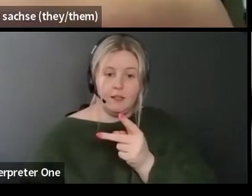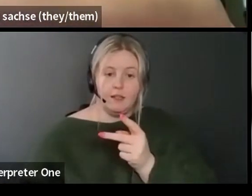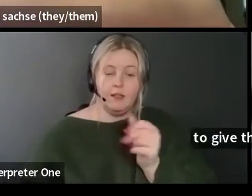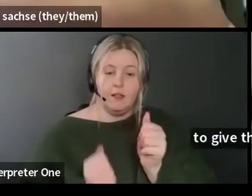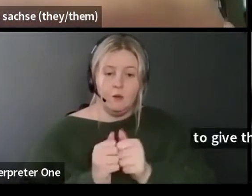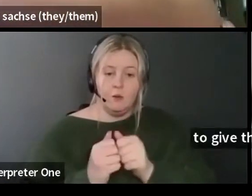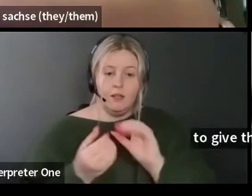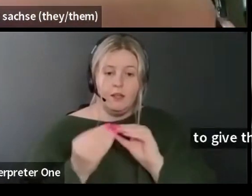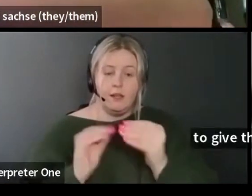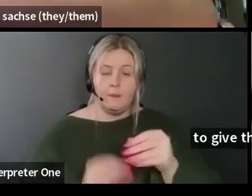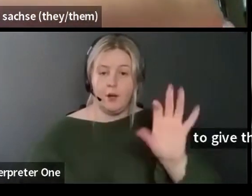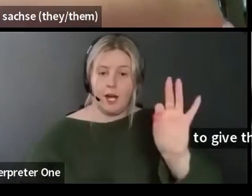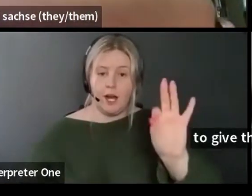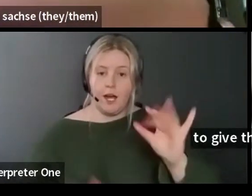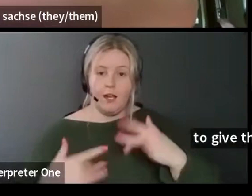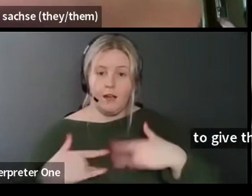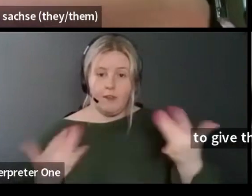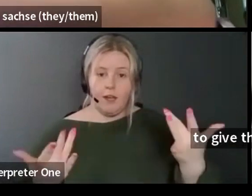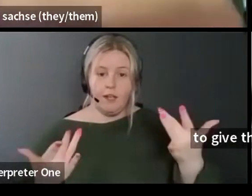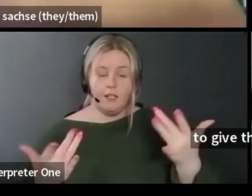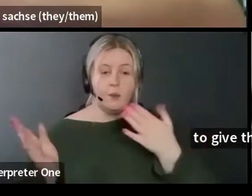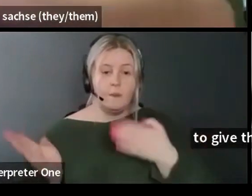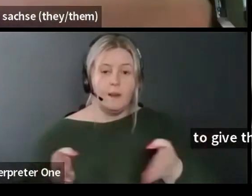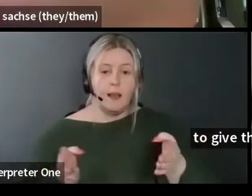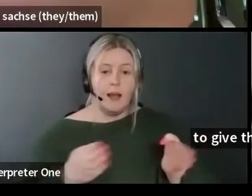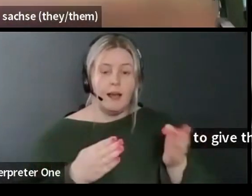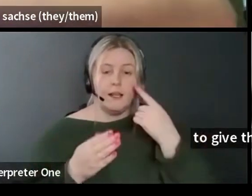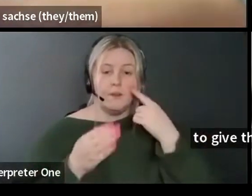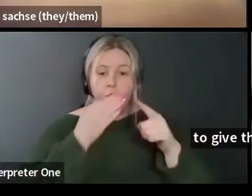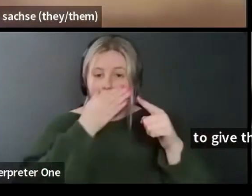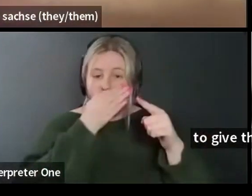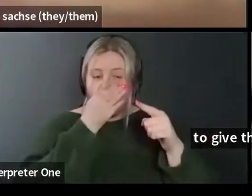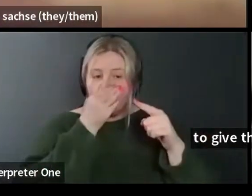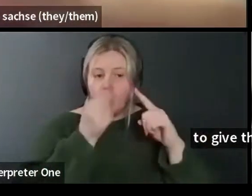number 9. We are planning for